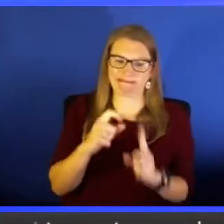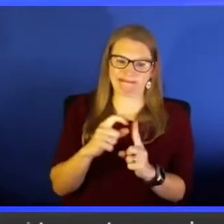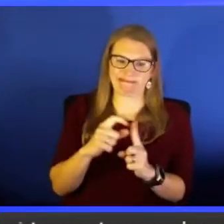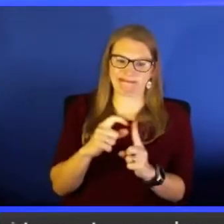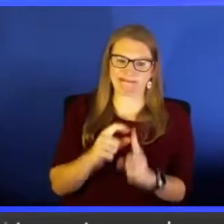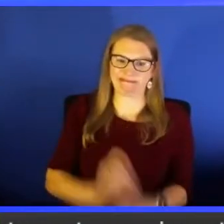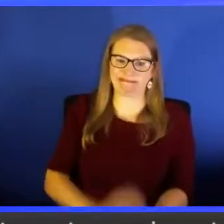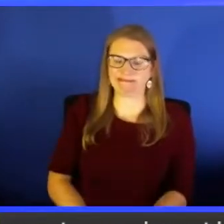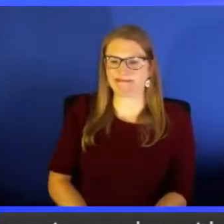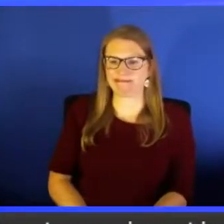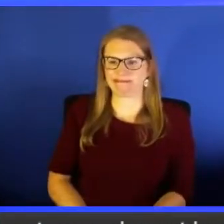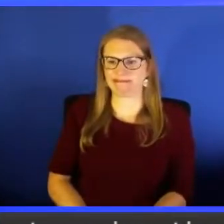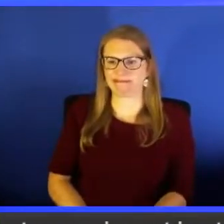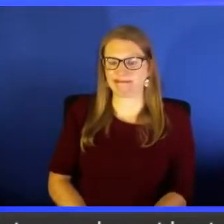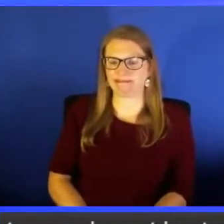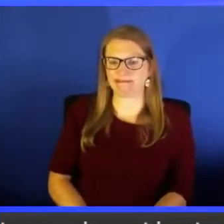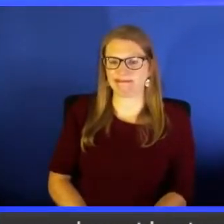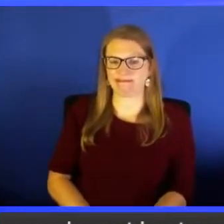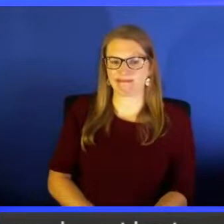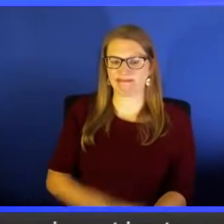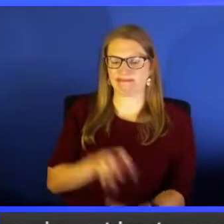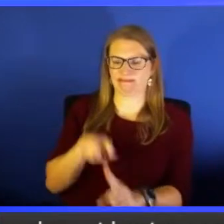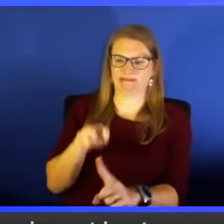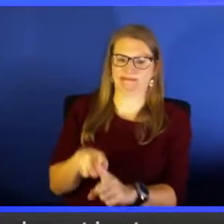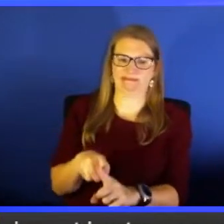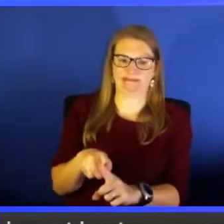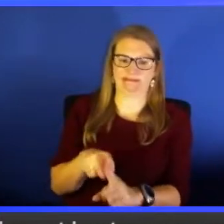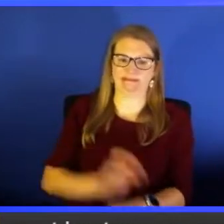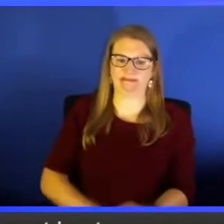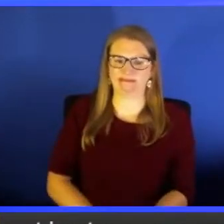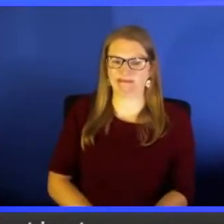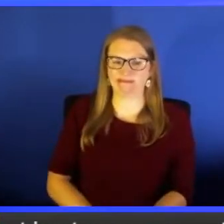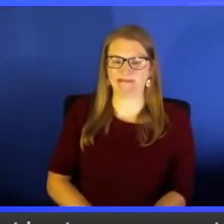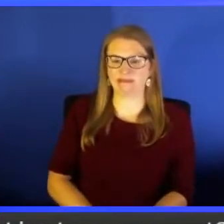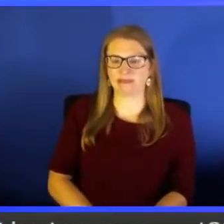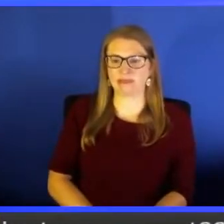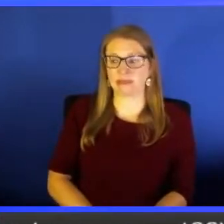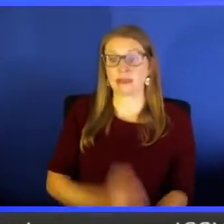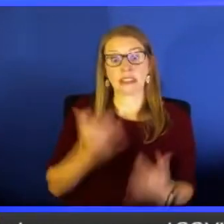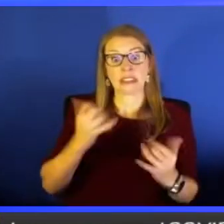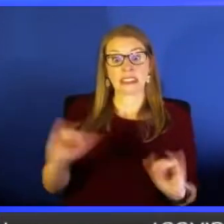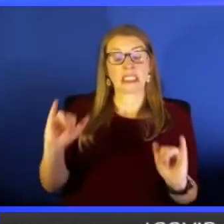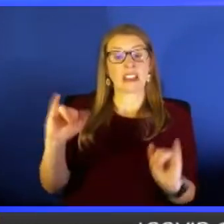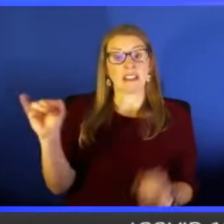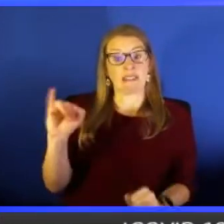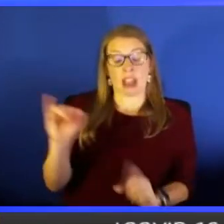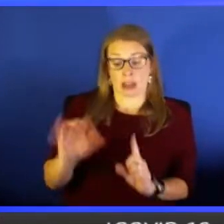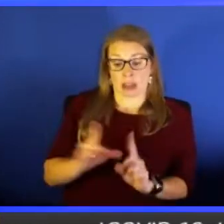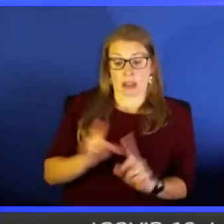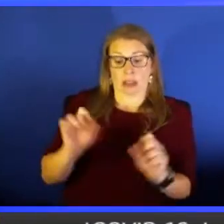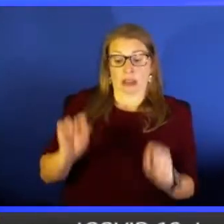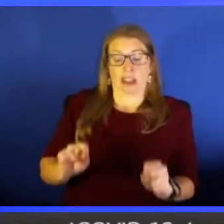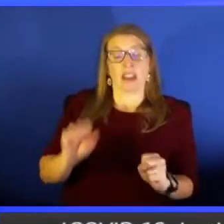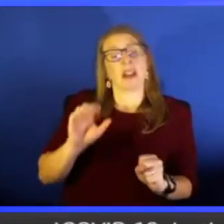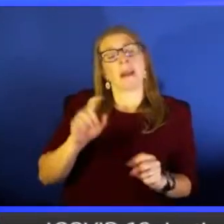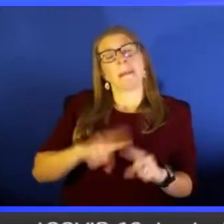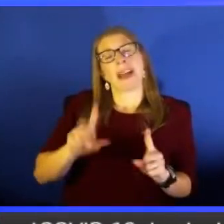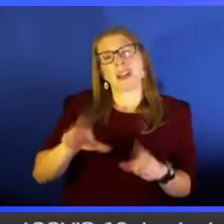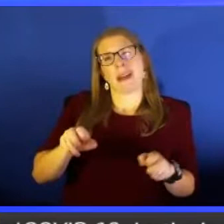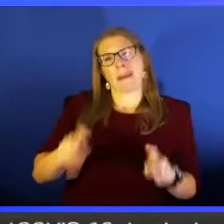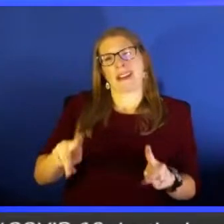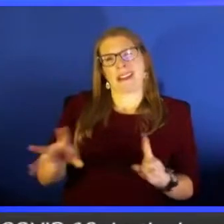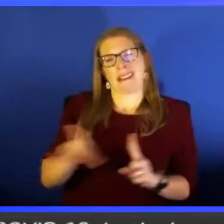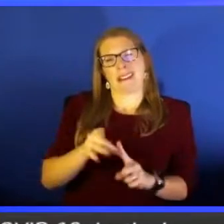name or the wrong narrative that's been pushed. I think we have to understand that you can still get infected. Your chance of getting infection is certainly less